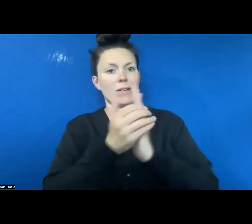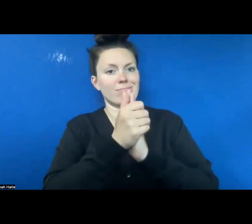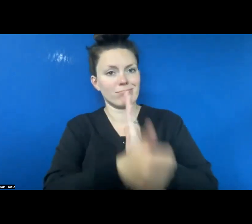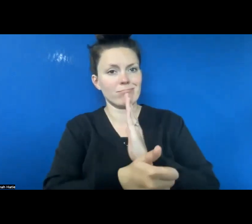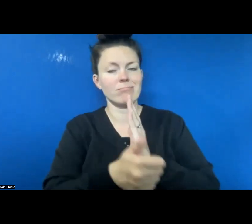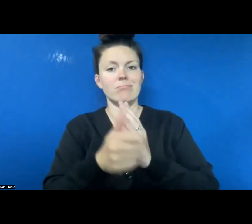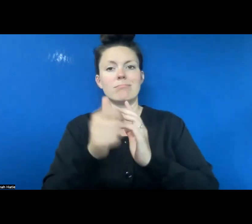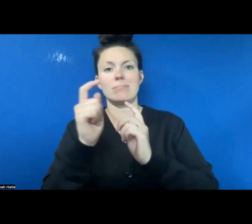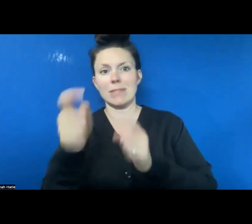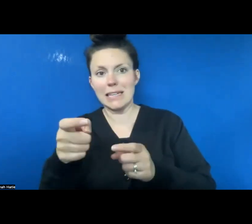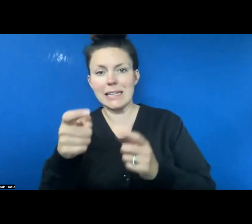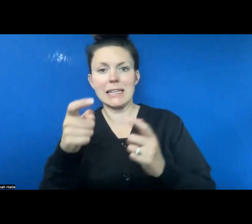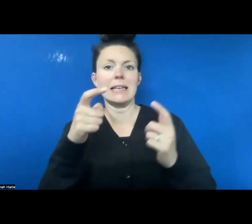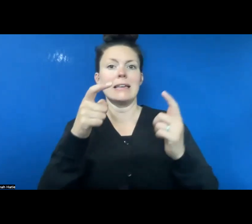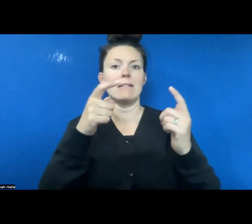our invitation, right?